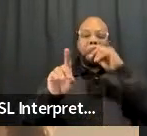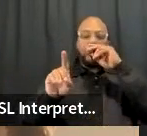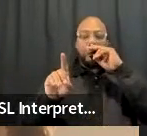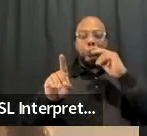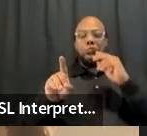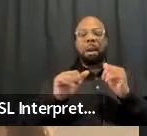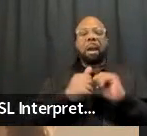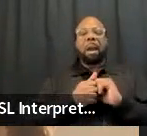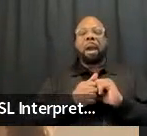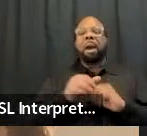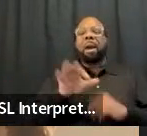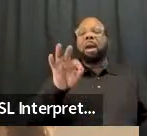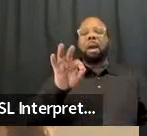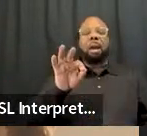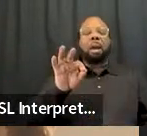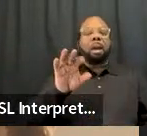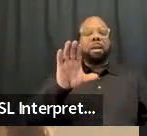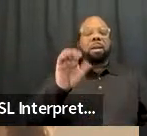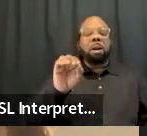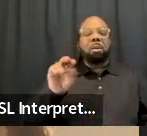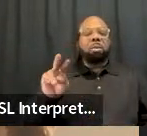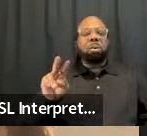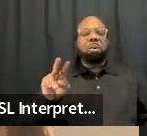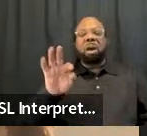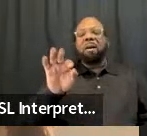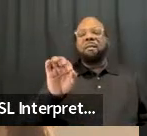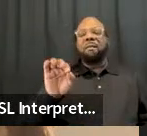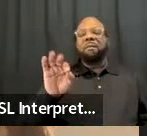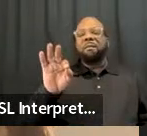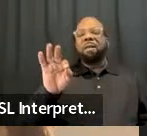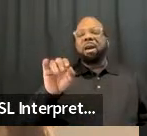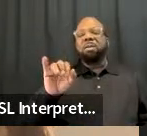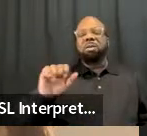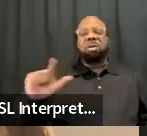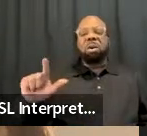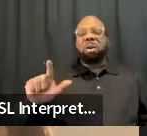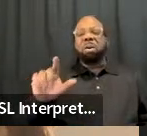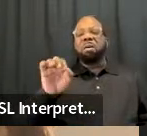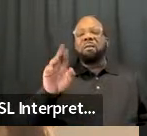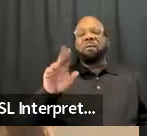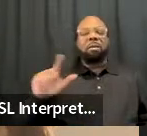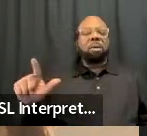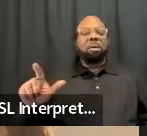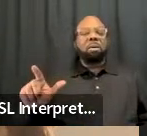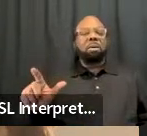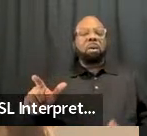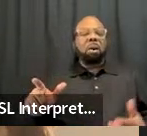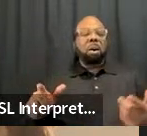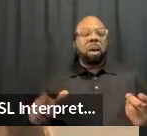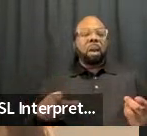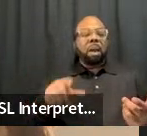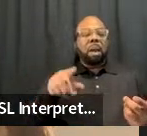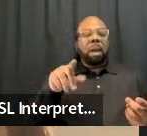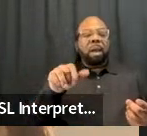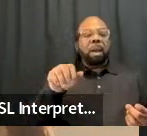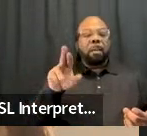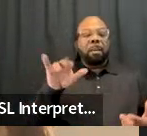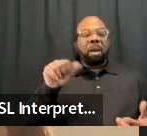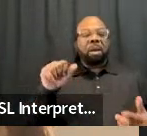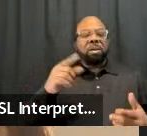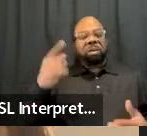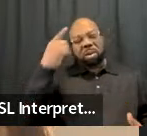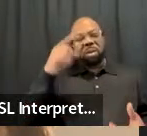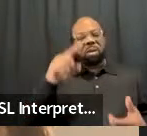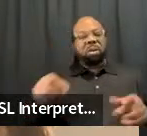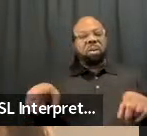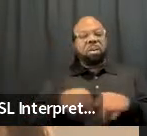fossil fuels. And the Paris Agreement aims to limit global warming and thereby avoid